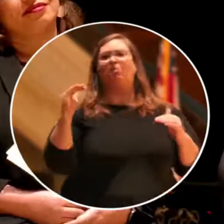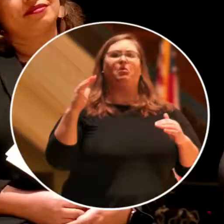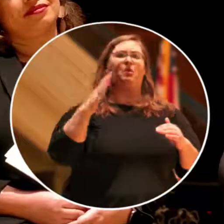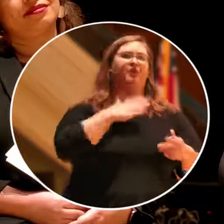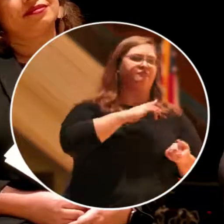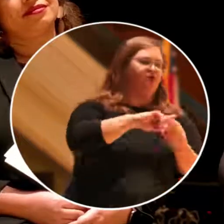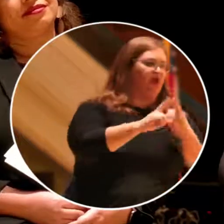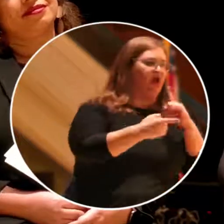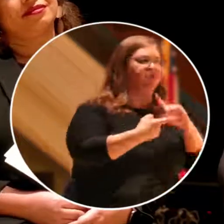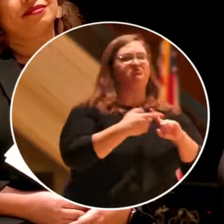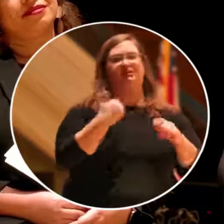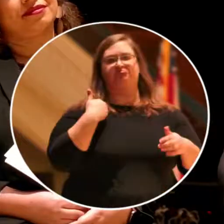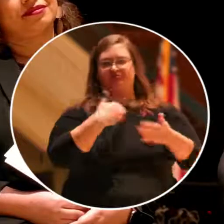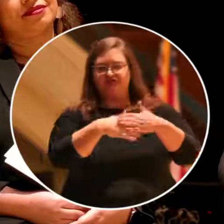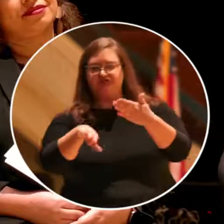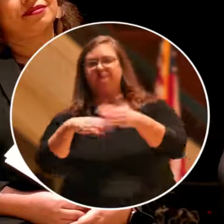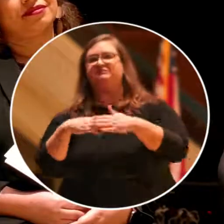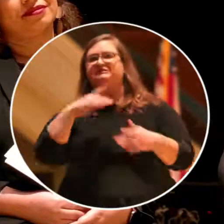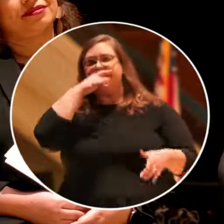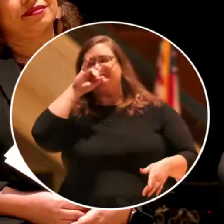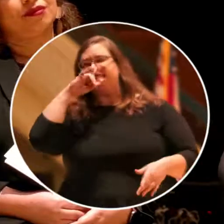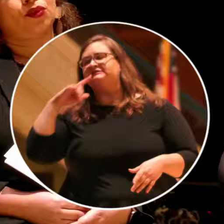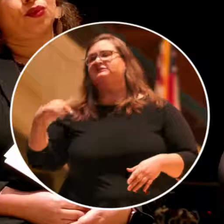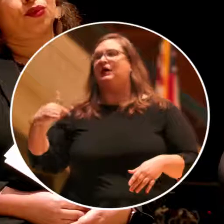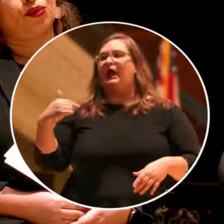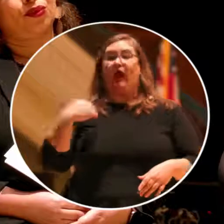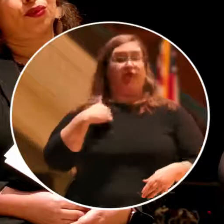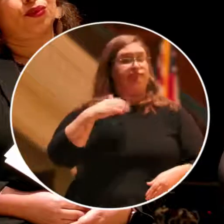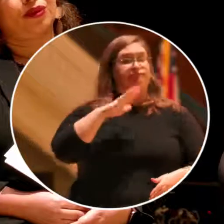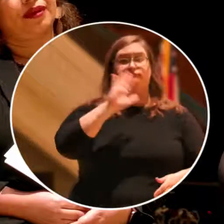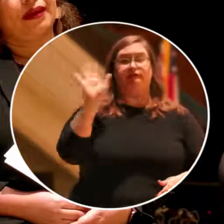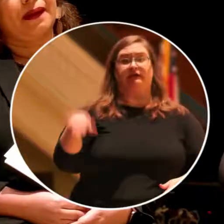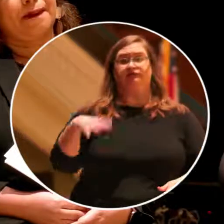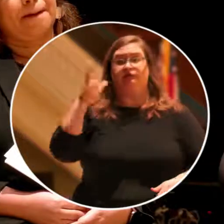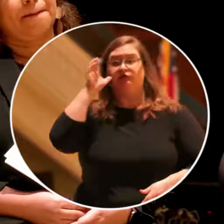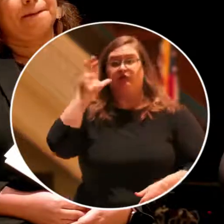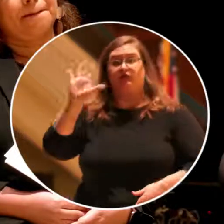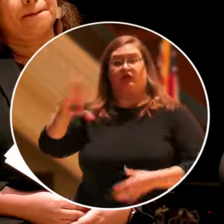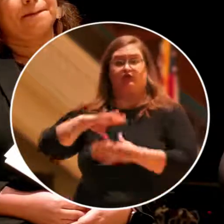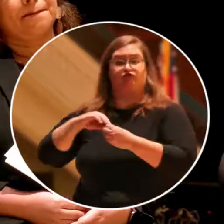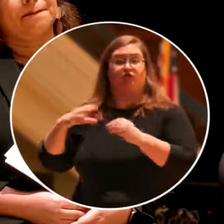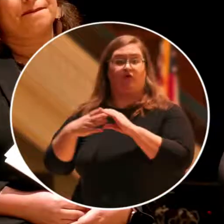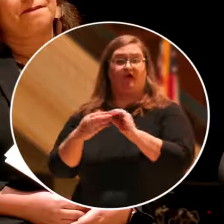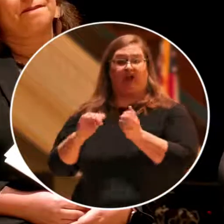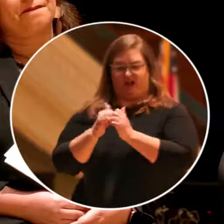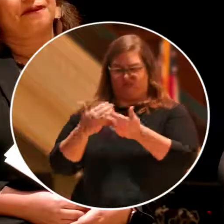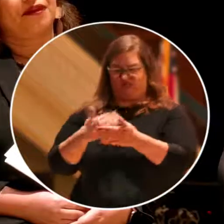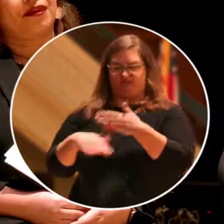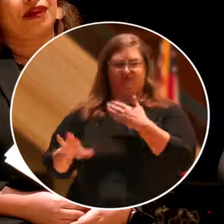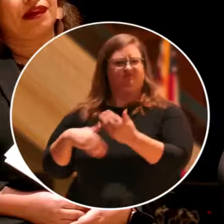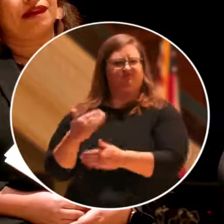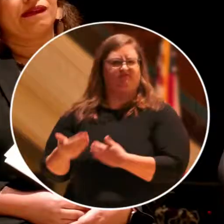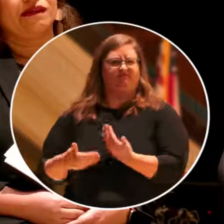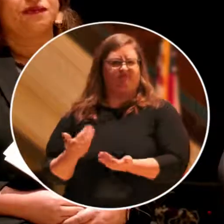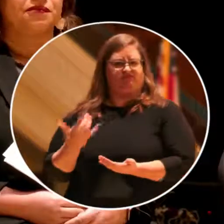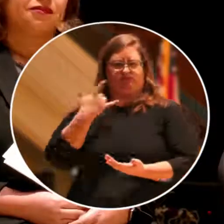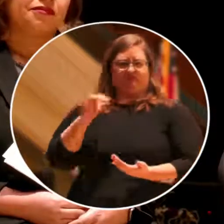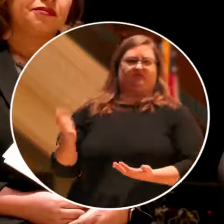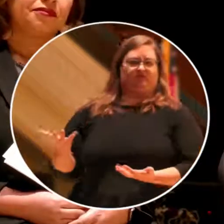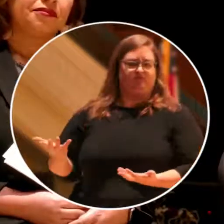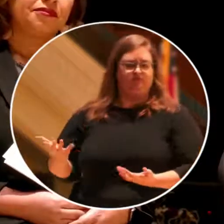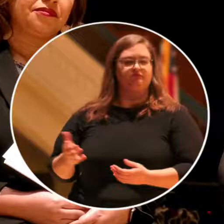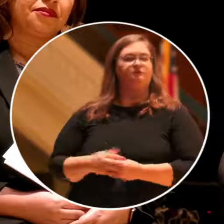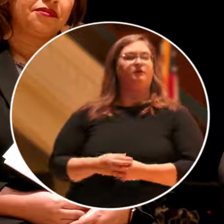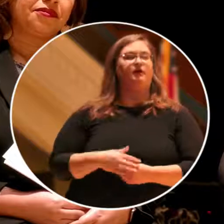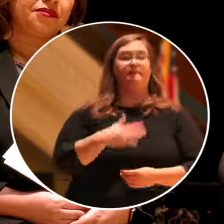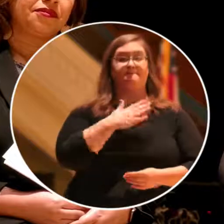3 children. My sister had 5. But no one talked about it. My first pregnancy was